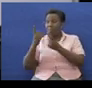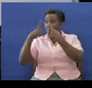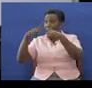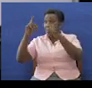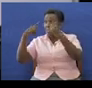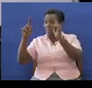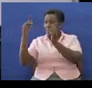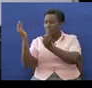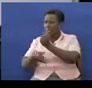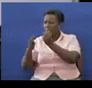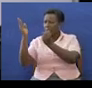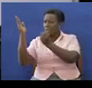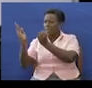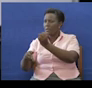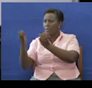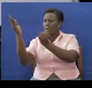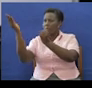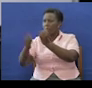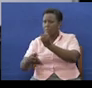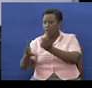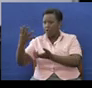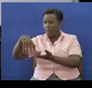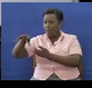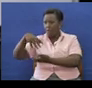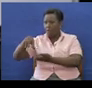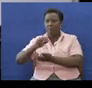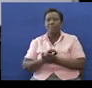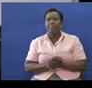and through deforestation.